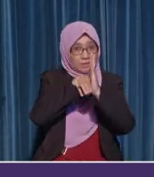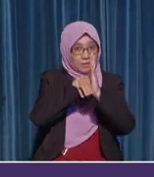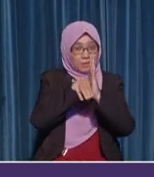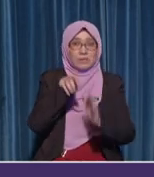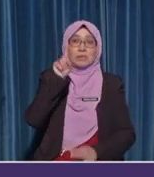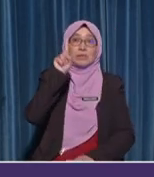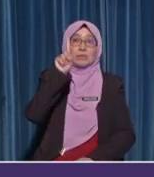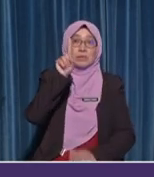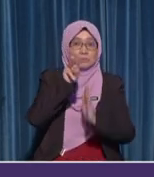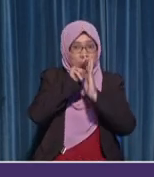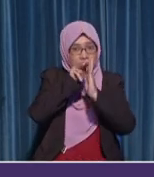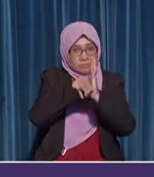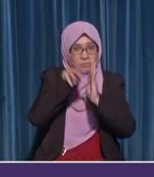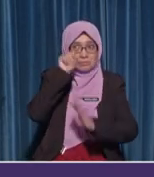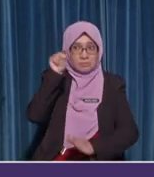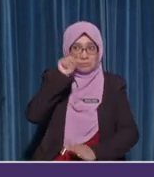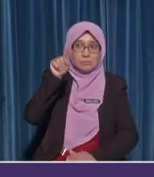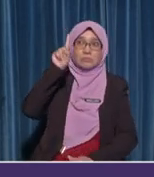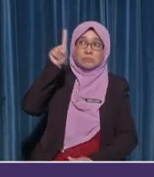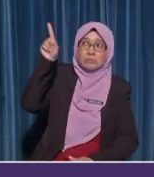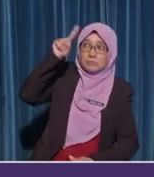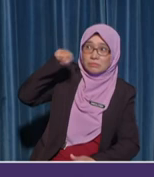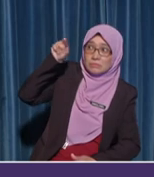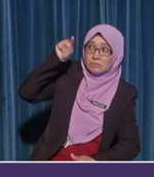one graduation? So,